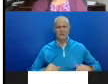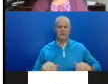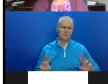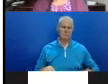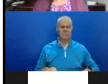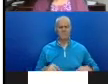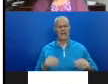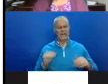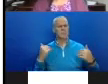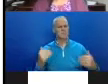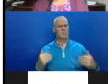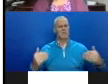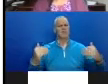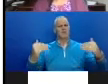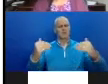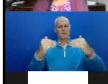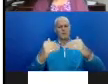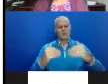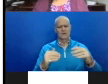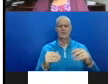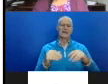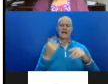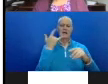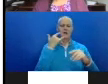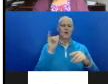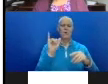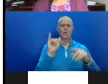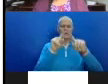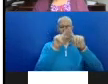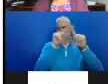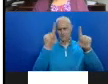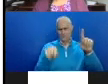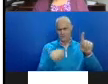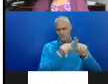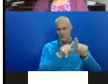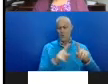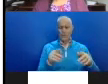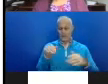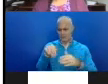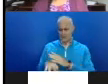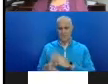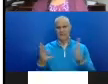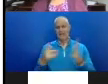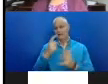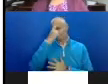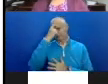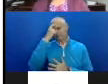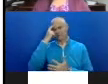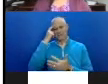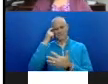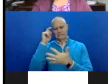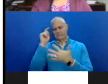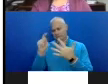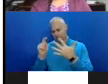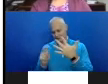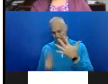you can move a lot of those people up to the golden triangle. If people are coming in today and they have a lot of trauma, the